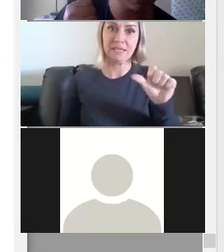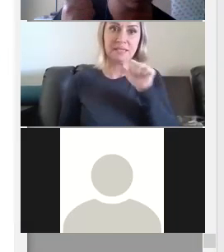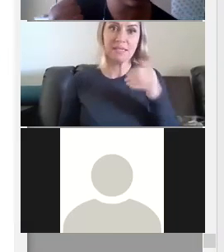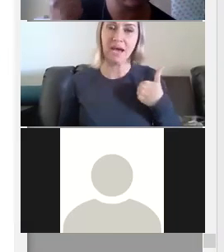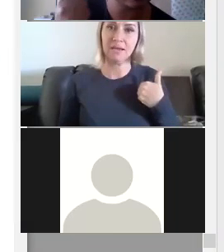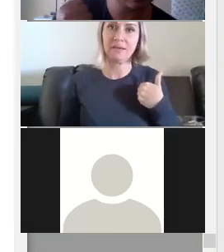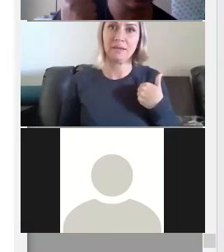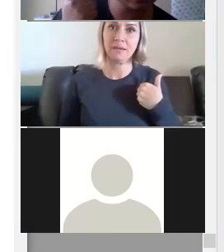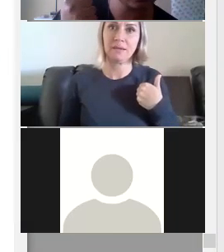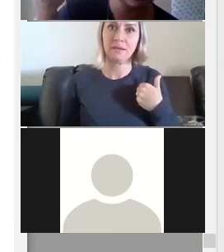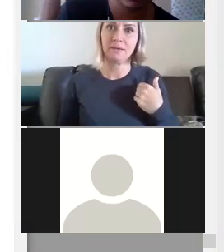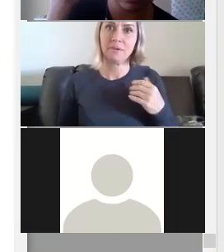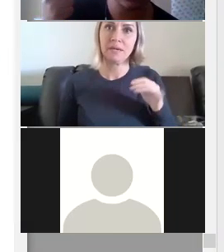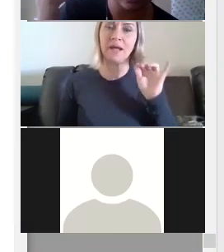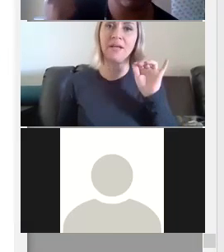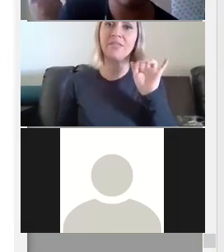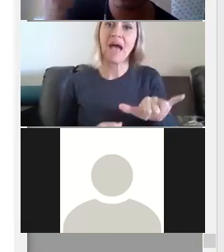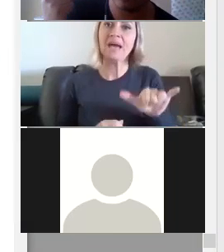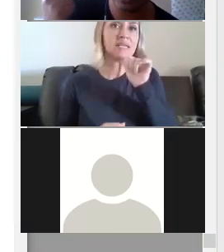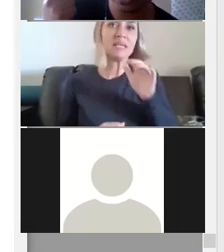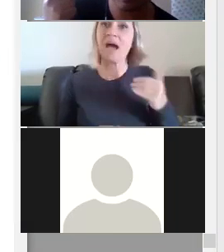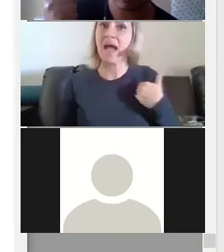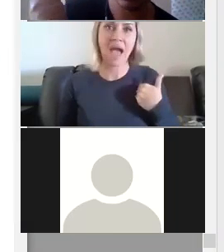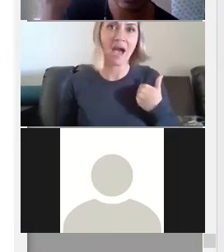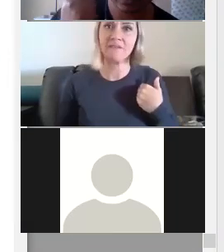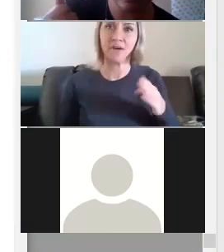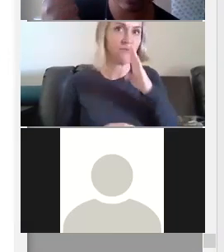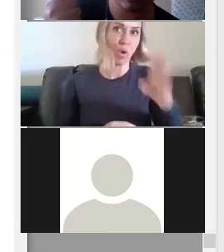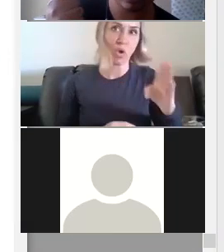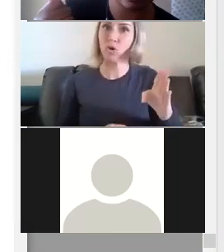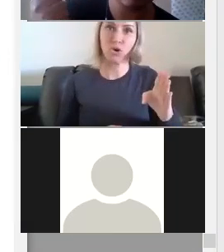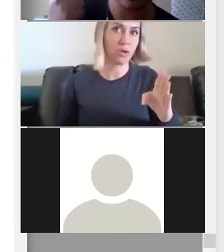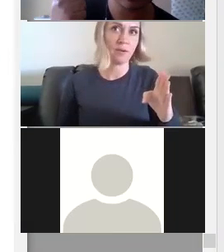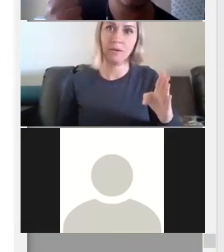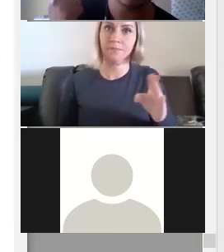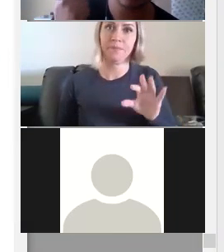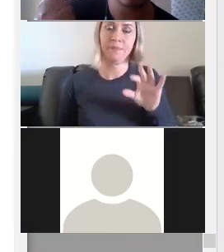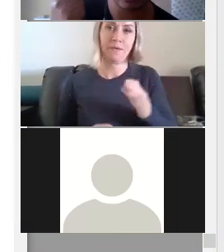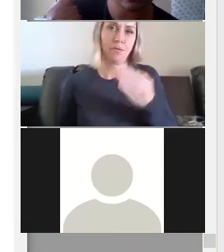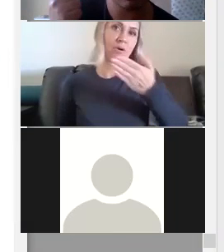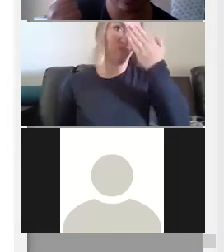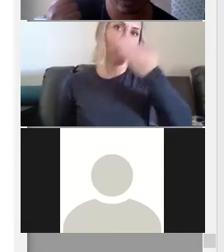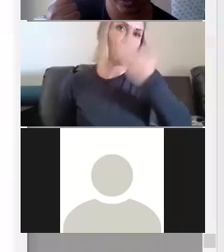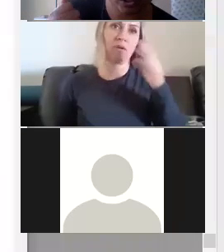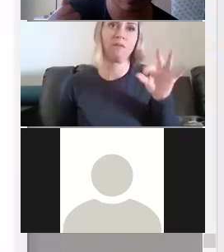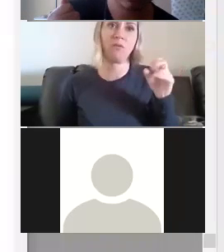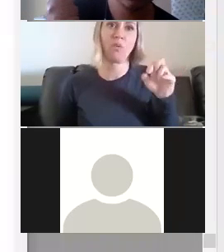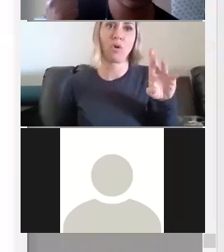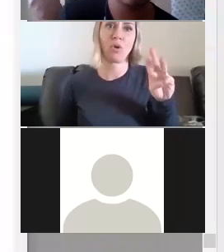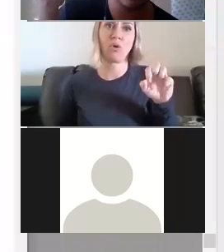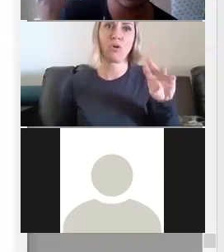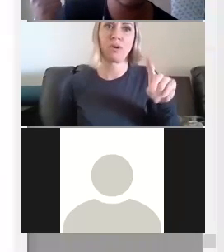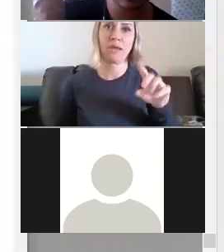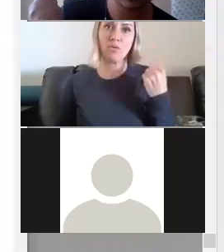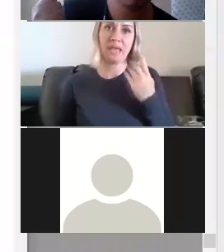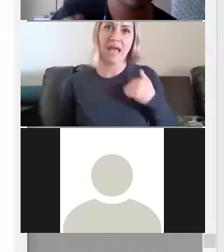this particular graph, as Vasireddy says, does not have a forward edge, and this particular graph, as Brian says, only has a backward edge.